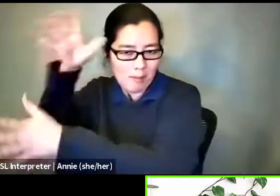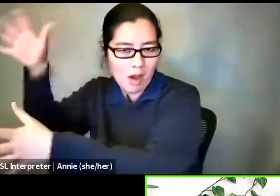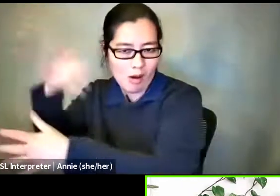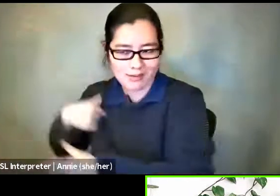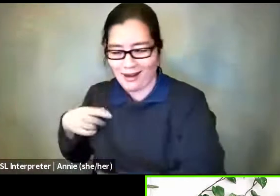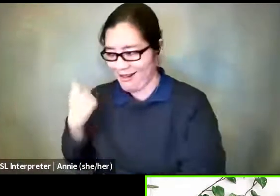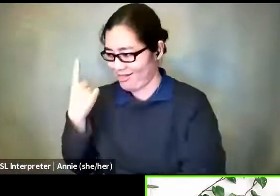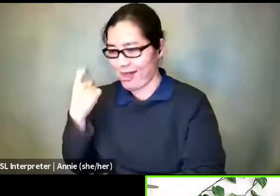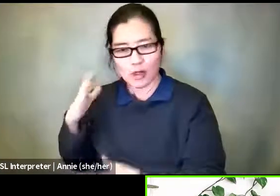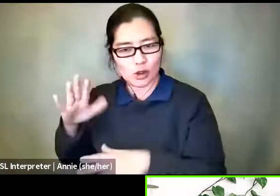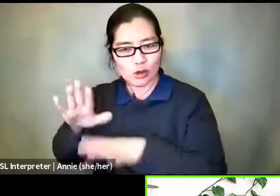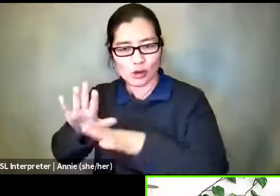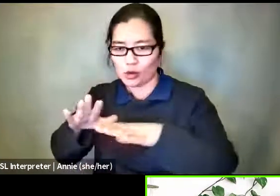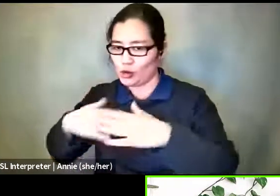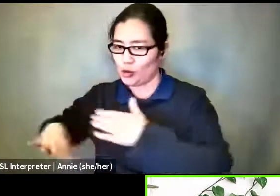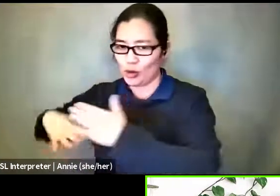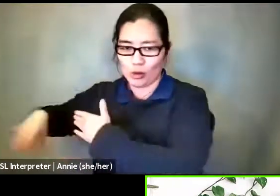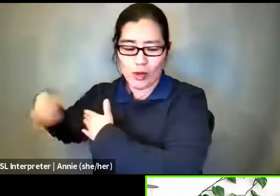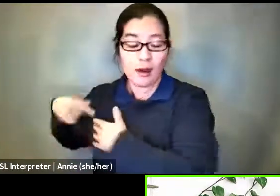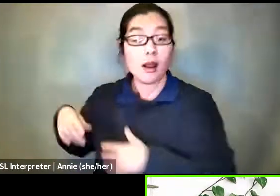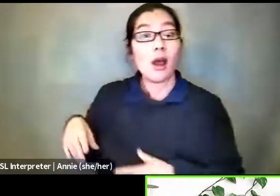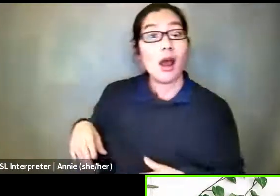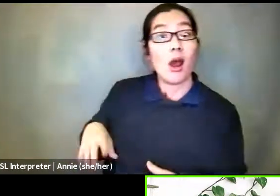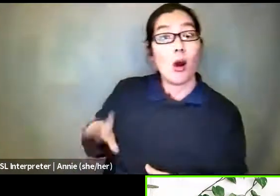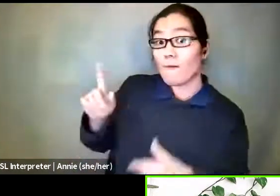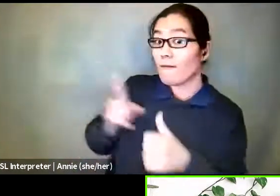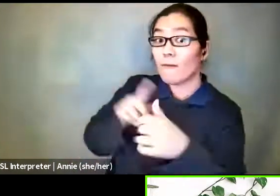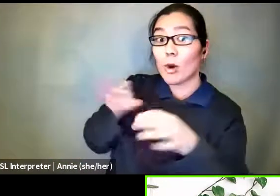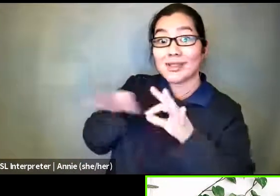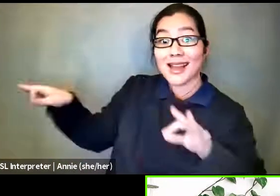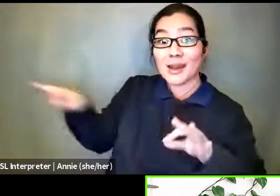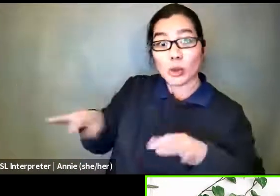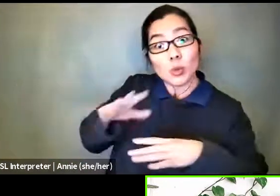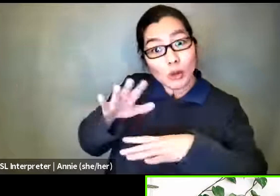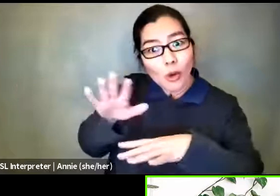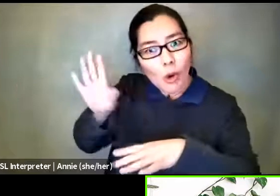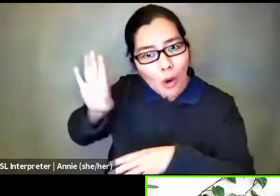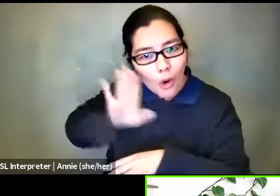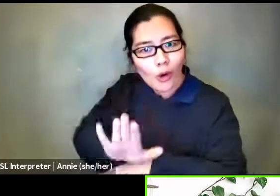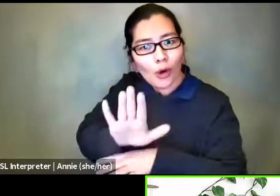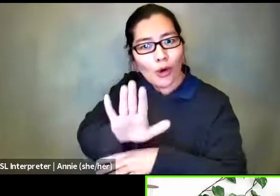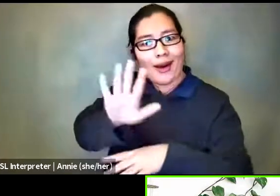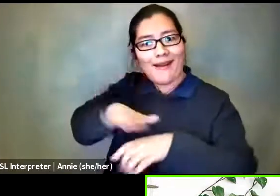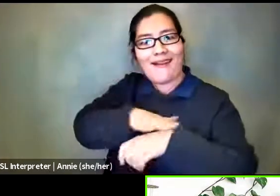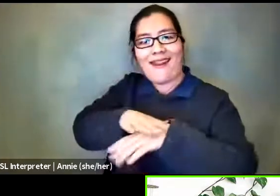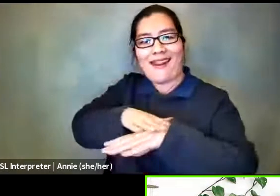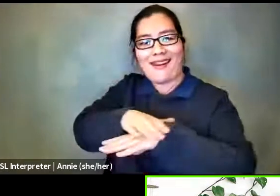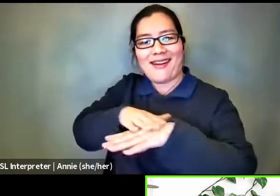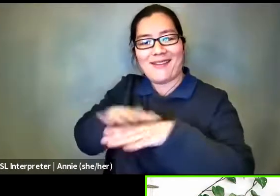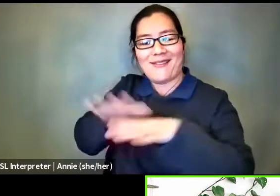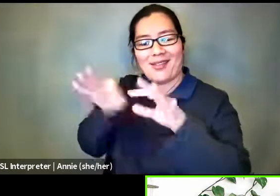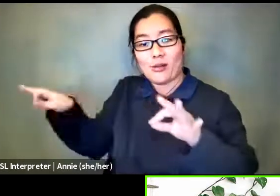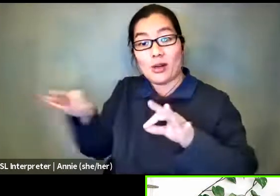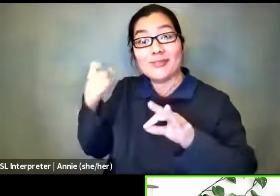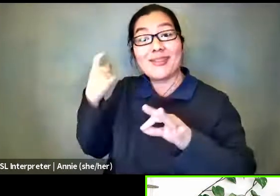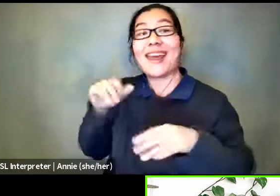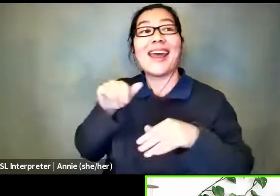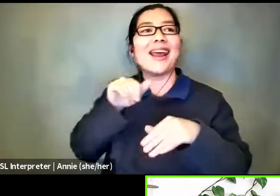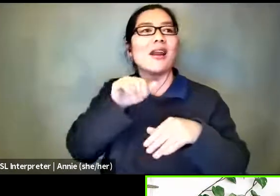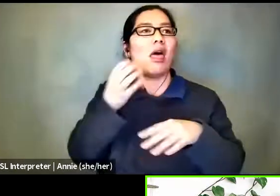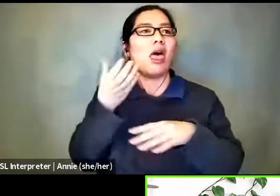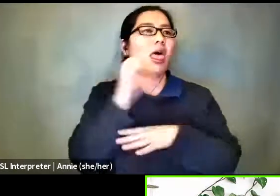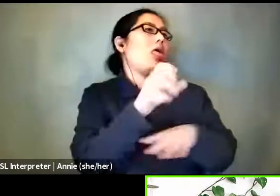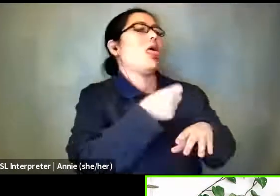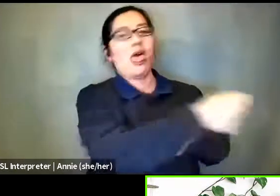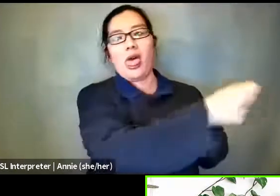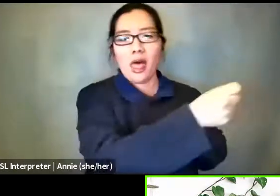She spoke our native language as for her first language, Inupiaq. But she was sent to a boarding school hundreds of